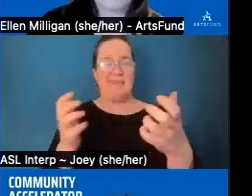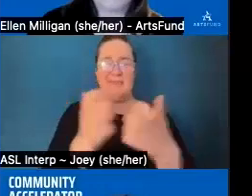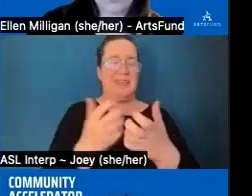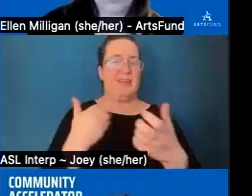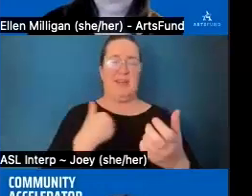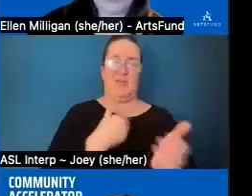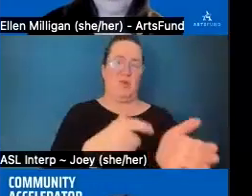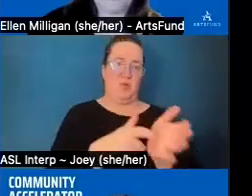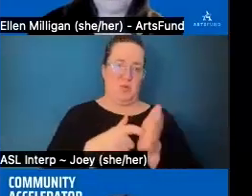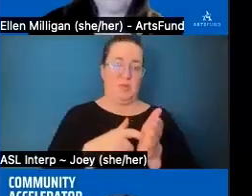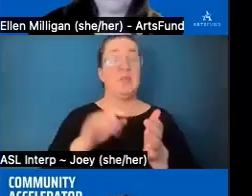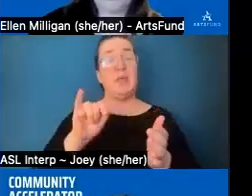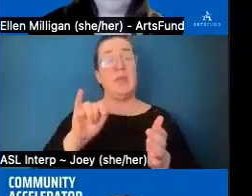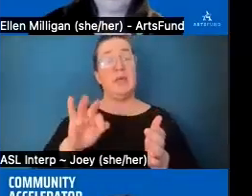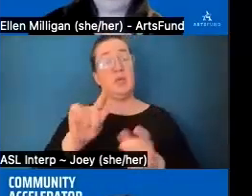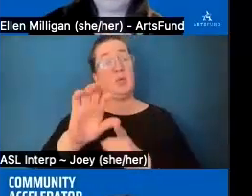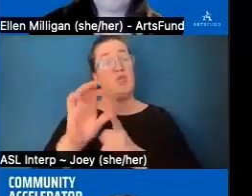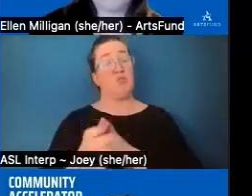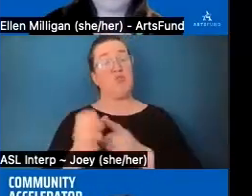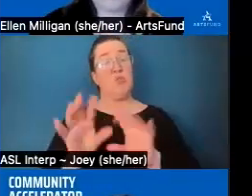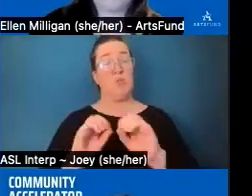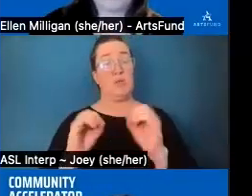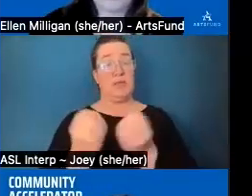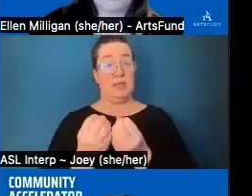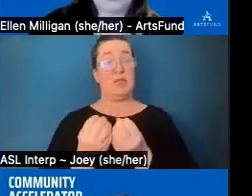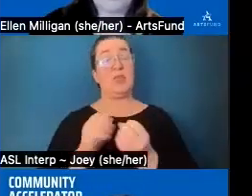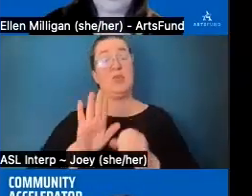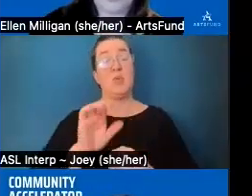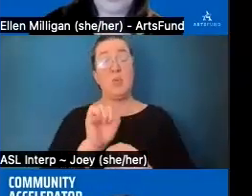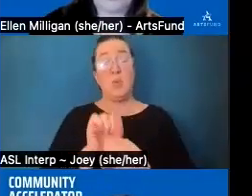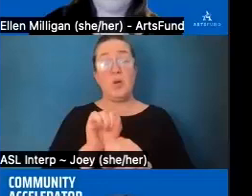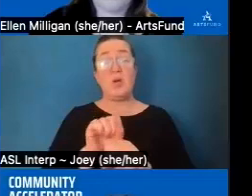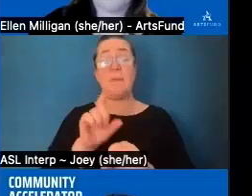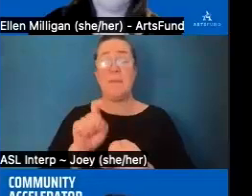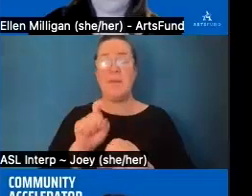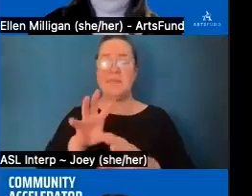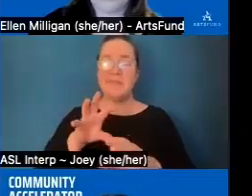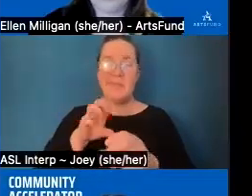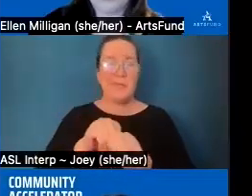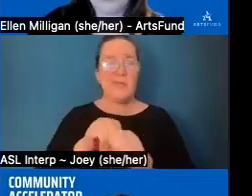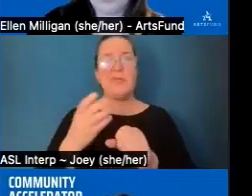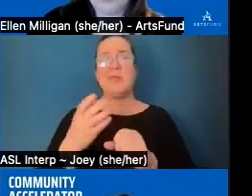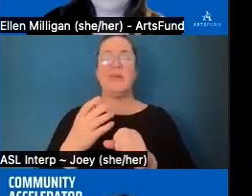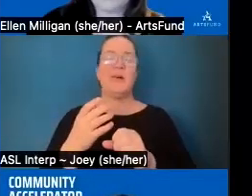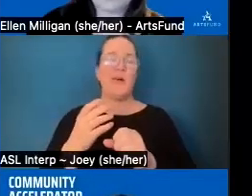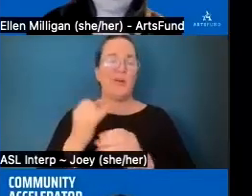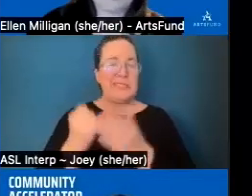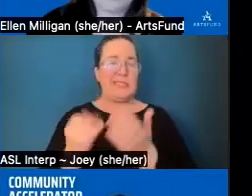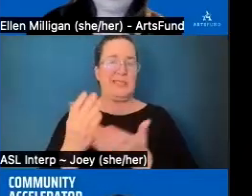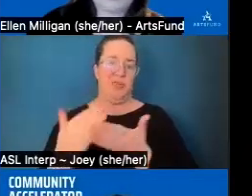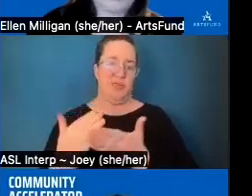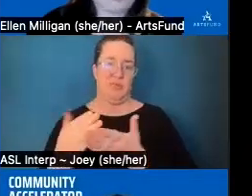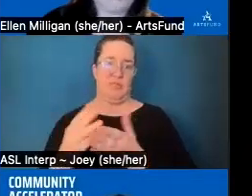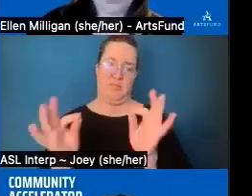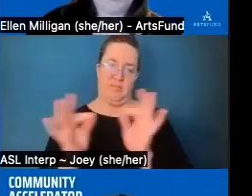If you're a cultural organization, in order to be eligible, your work must contain a significant artistic component. As an example,